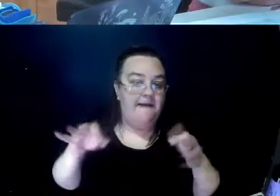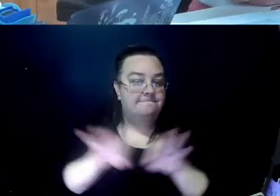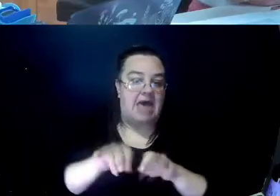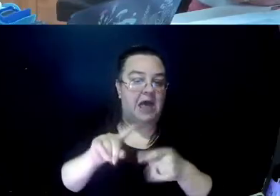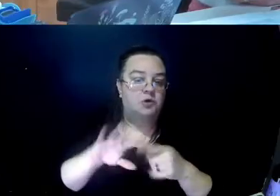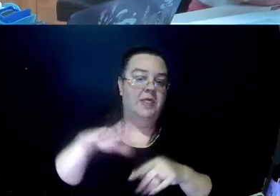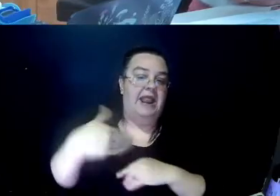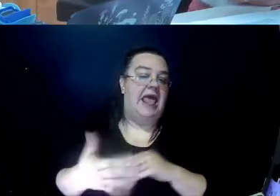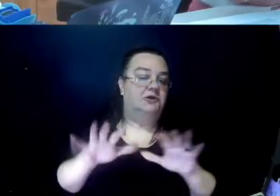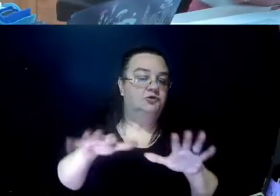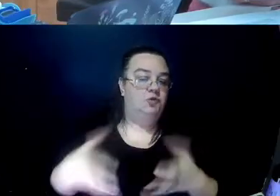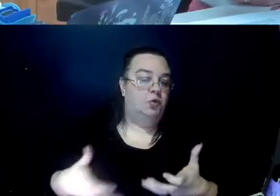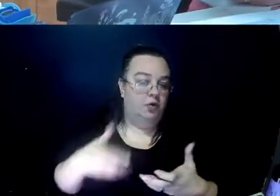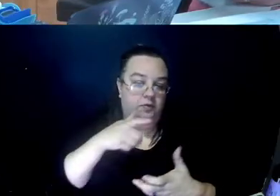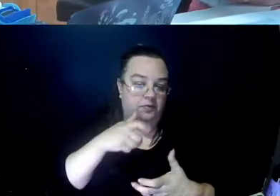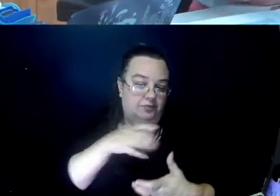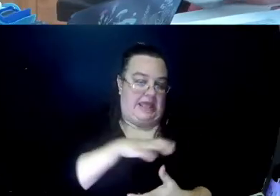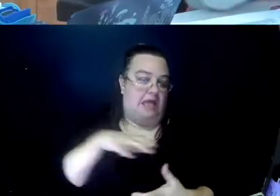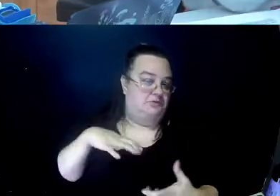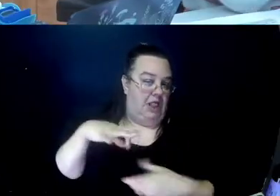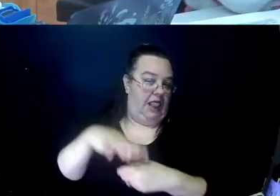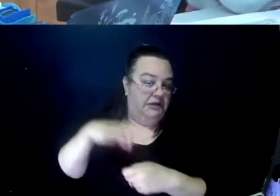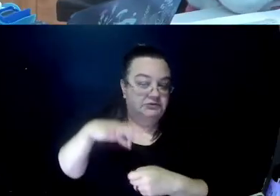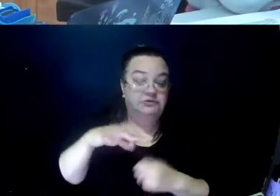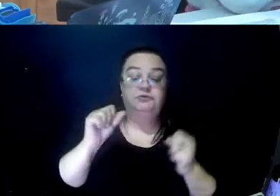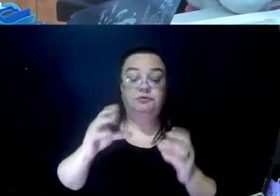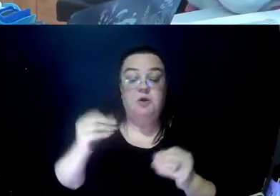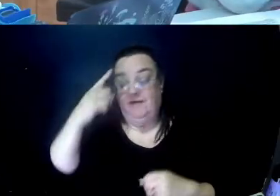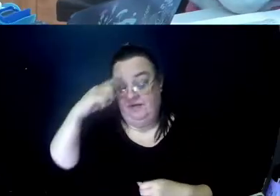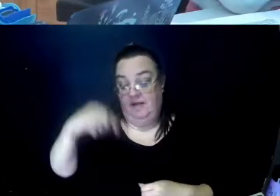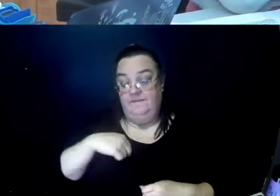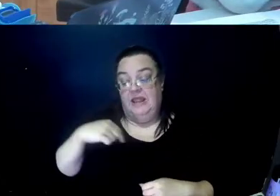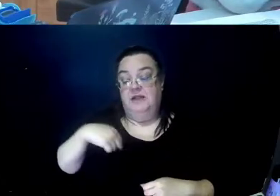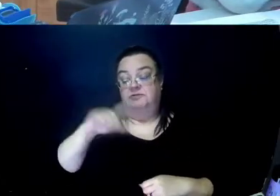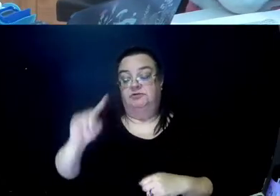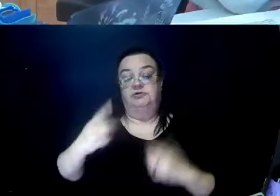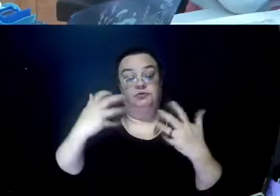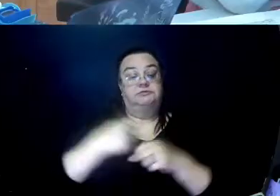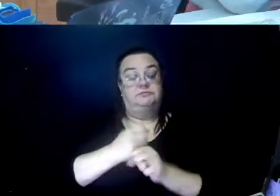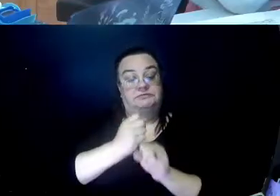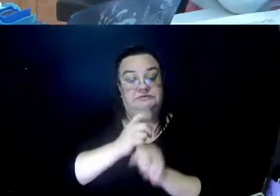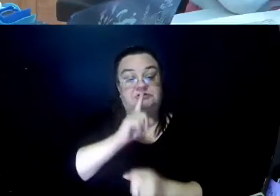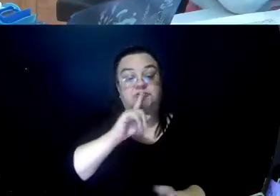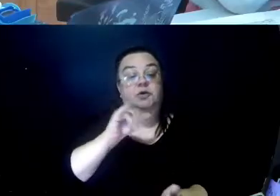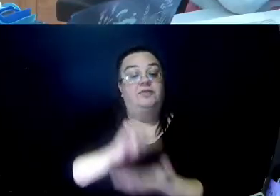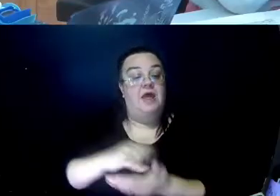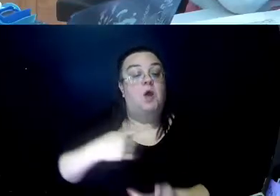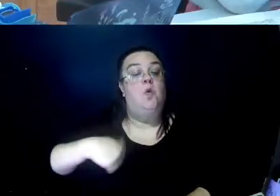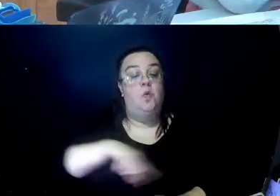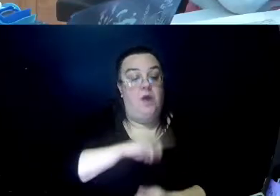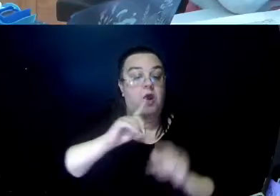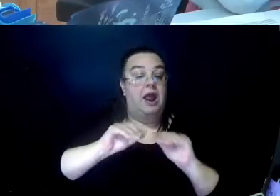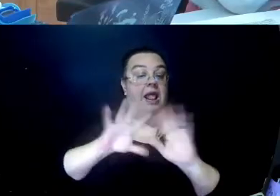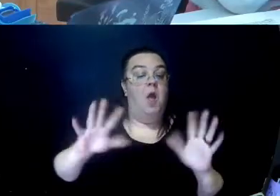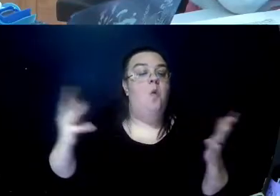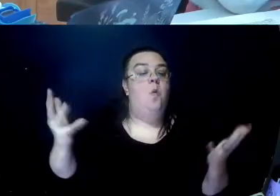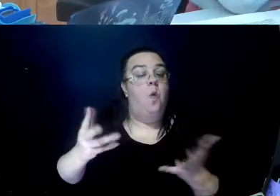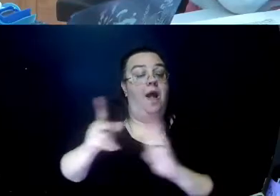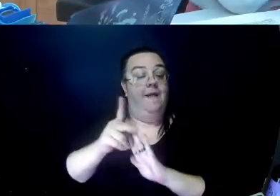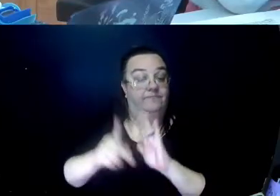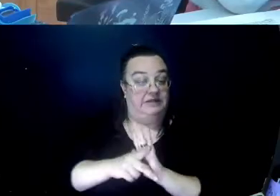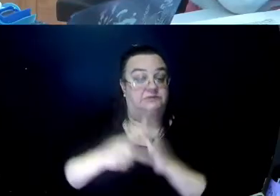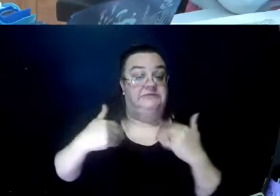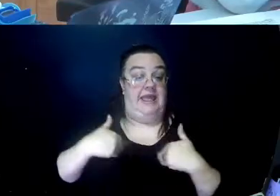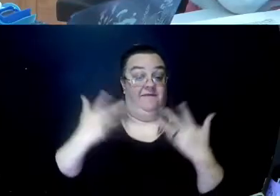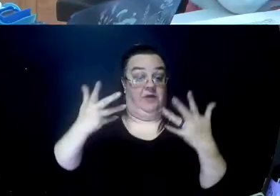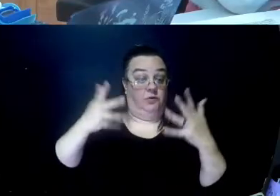group? And so for me, I just want to make sure that we're being clear about what are the policies that already exist,